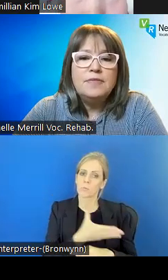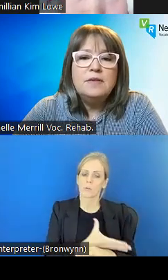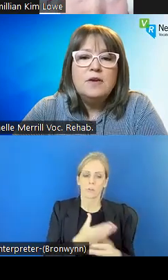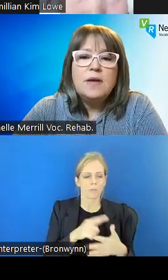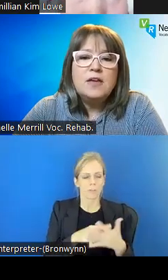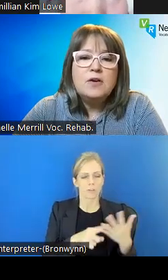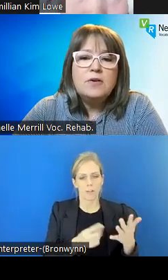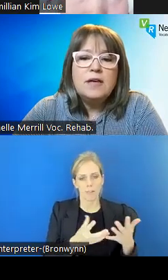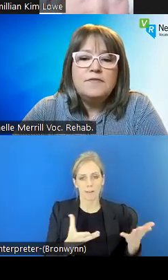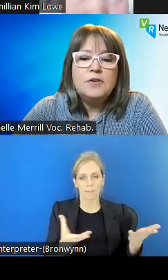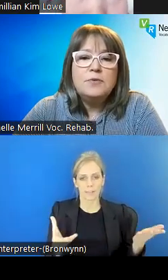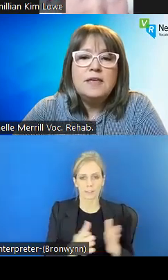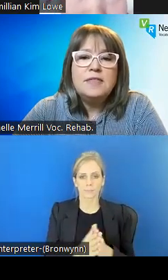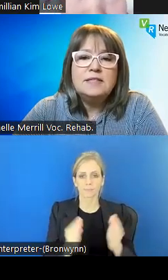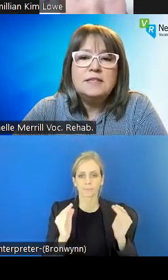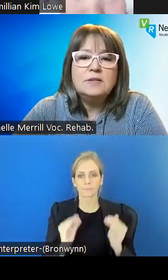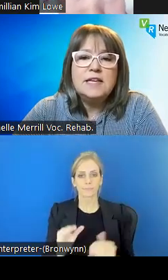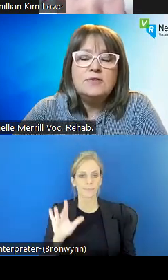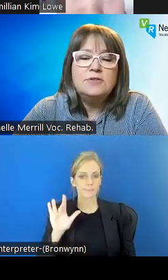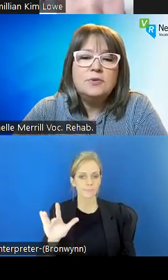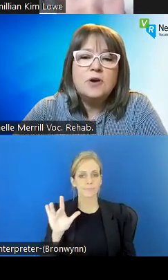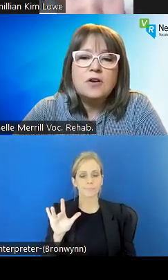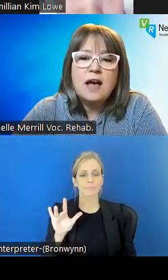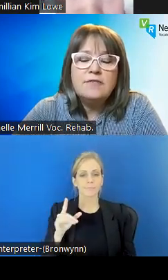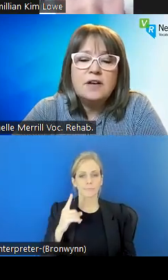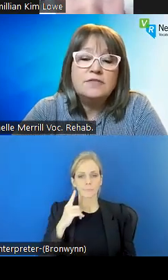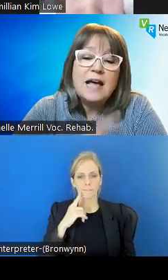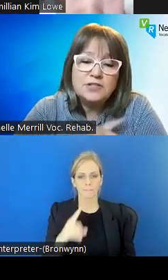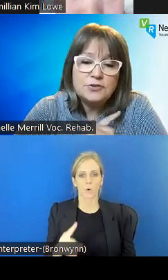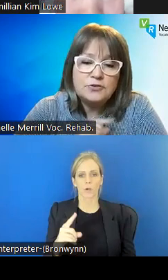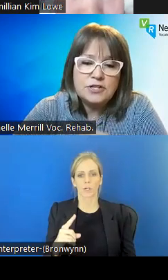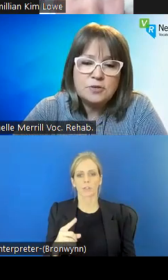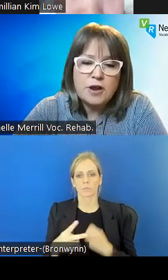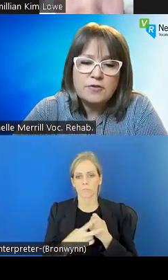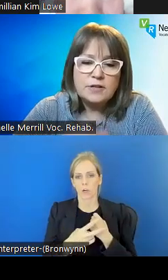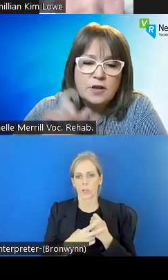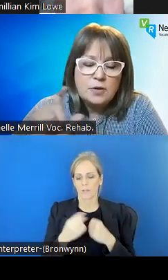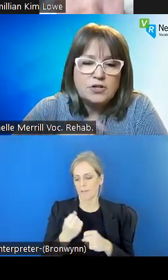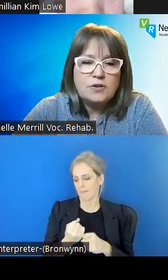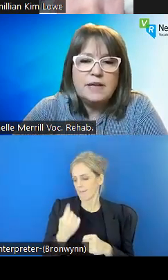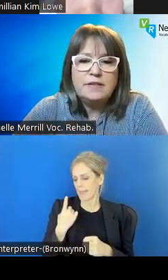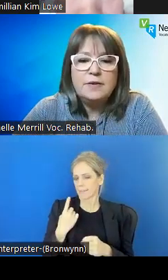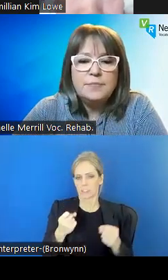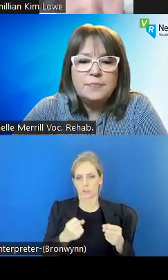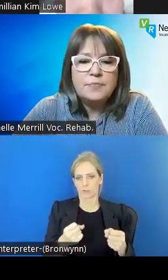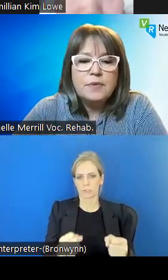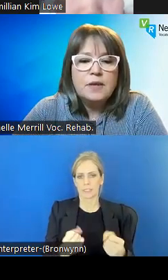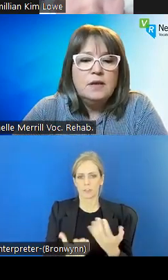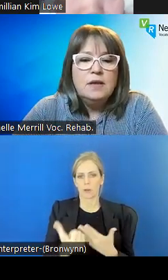And right here, if you hit this will take you to an archive of last year's strategic priorities, which are embedded